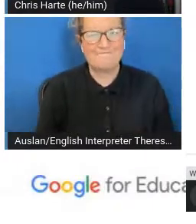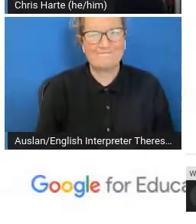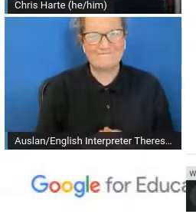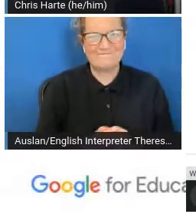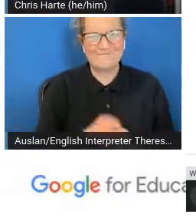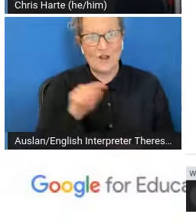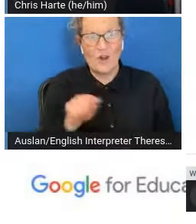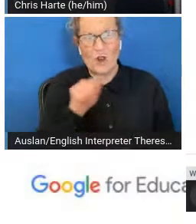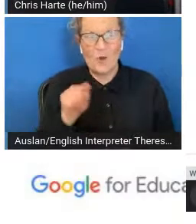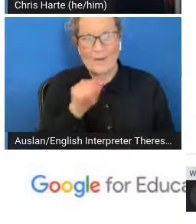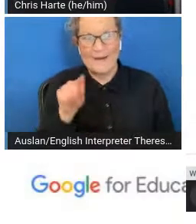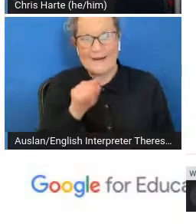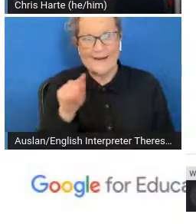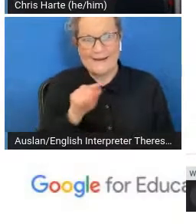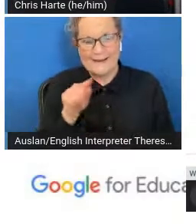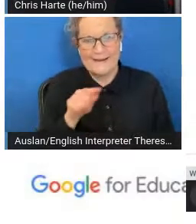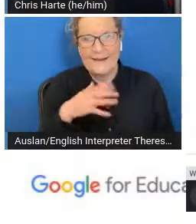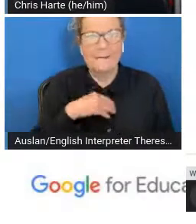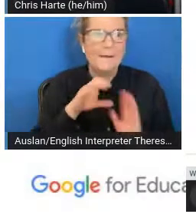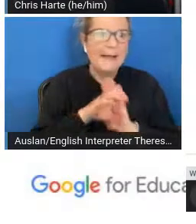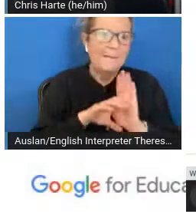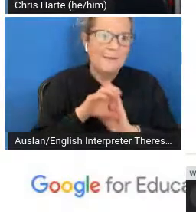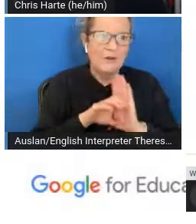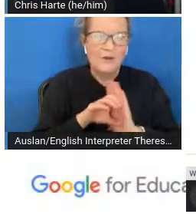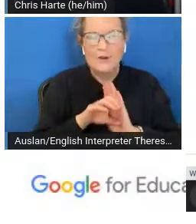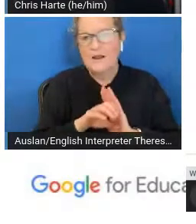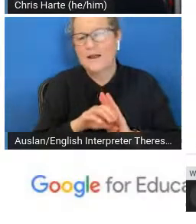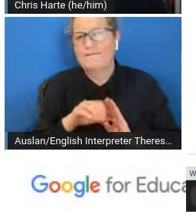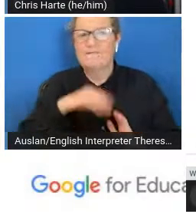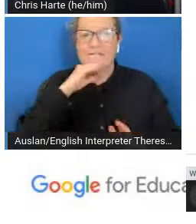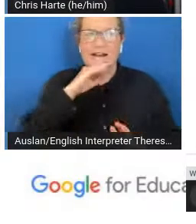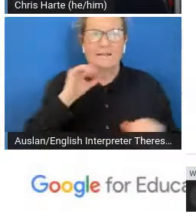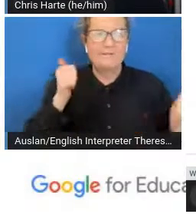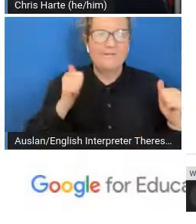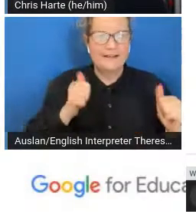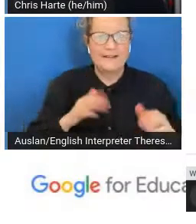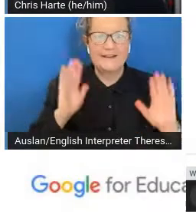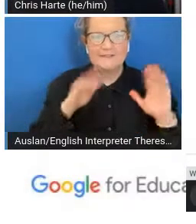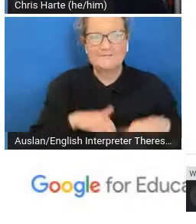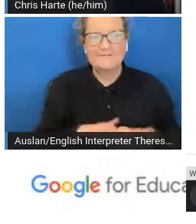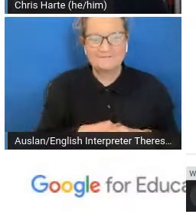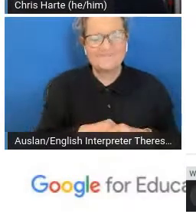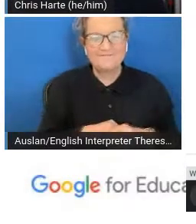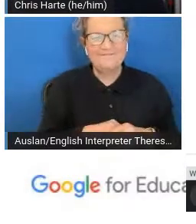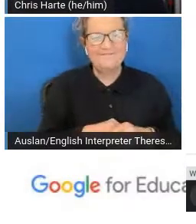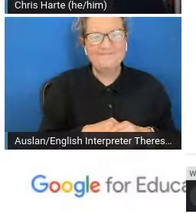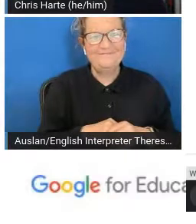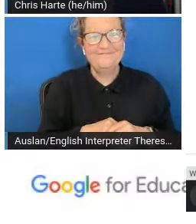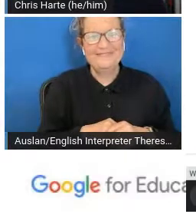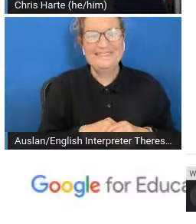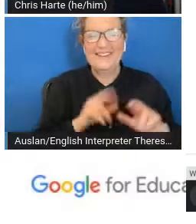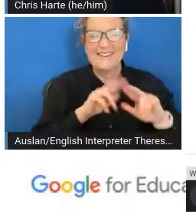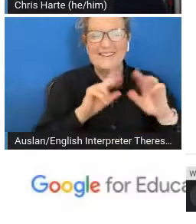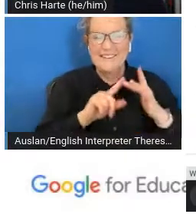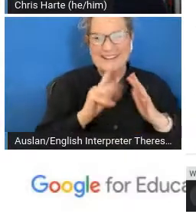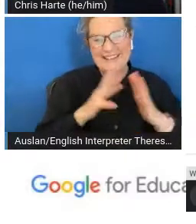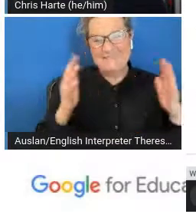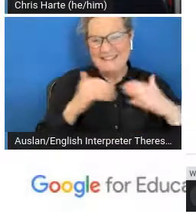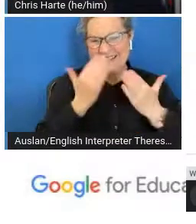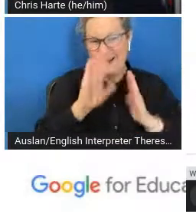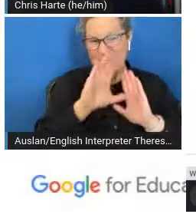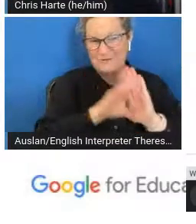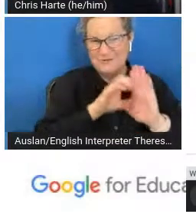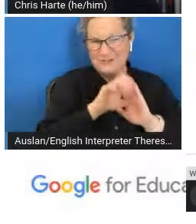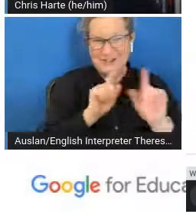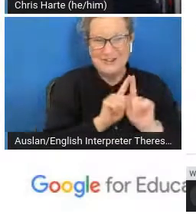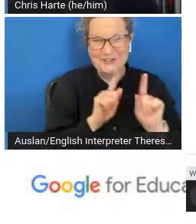Come on. Even my computer is now thinking I've had enough, too slow. It's had a big day too. It's had a big day. It really has, actually. I've been